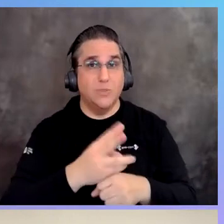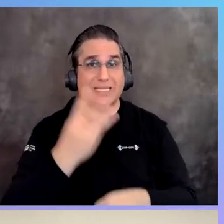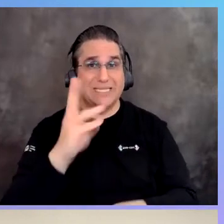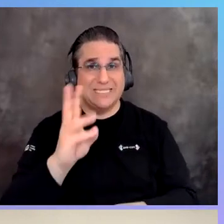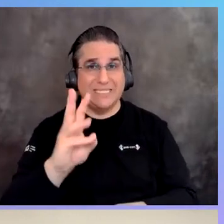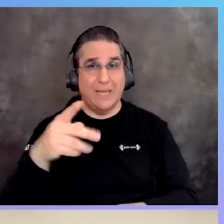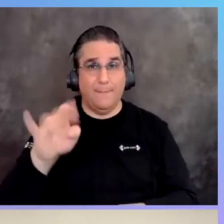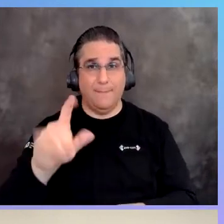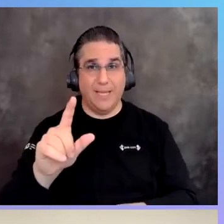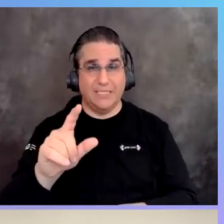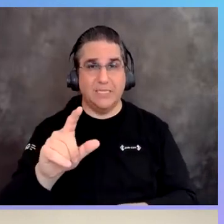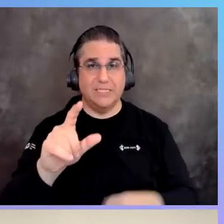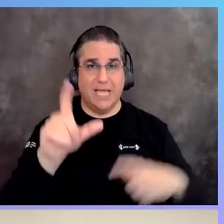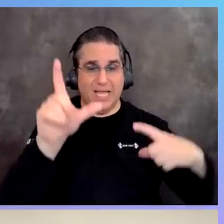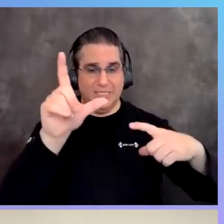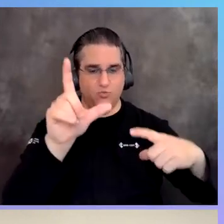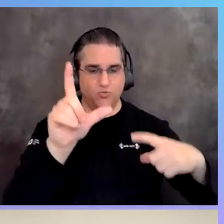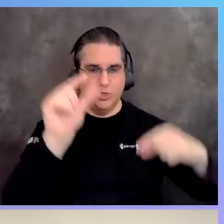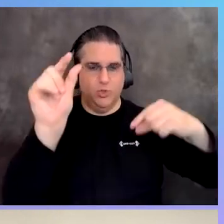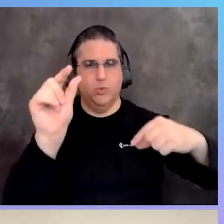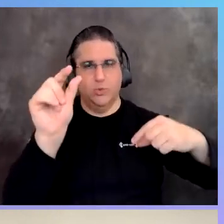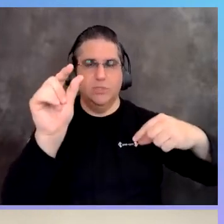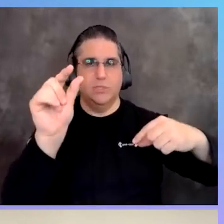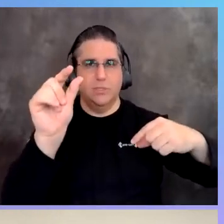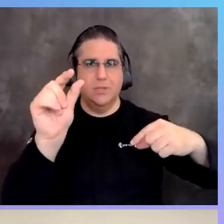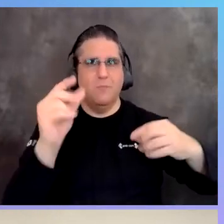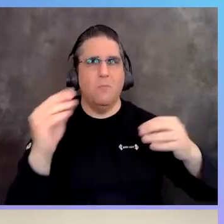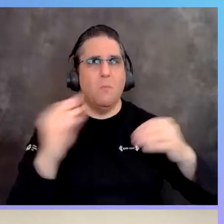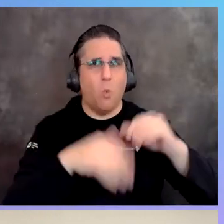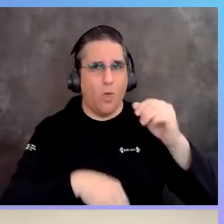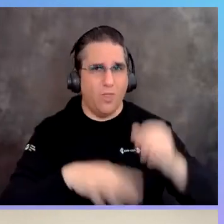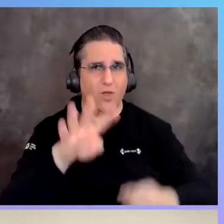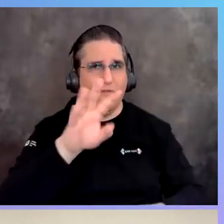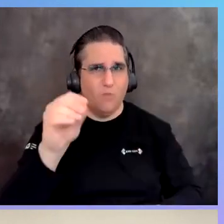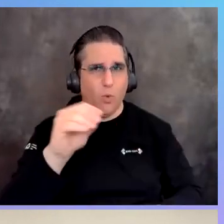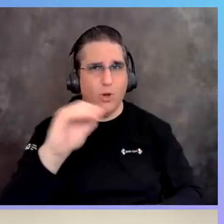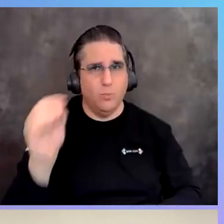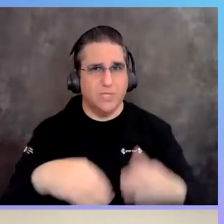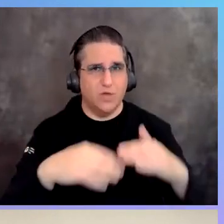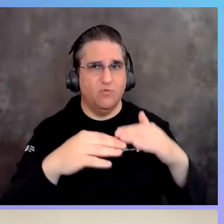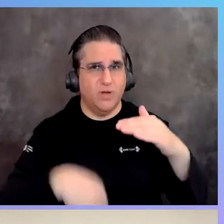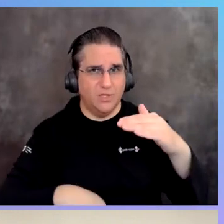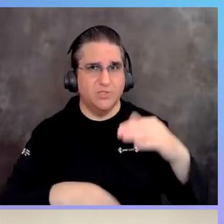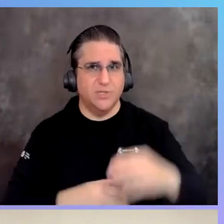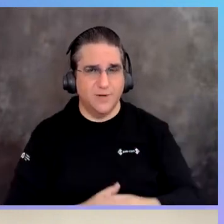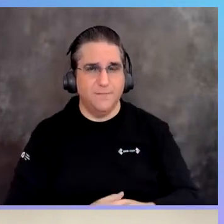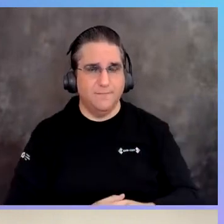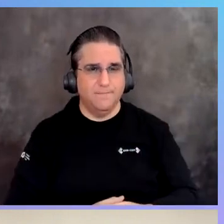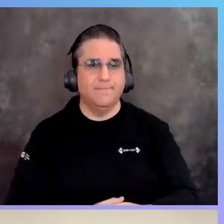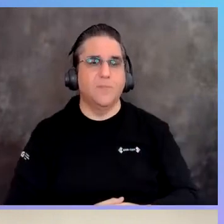is reduced by far more than 40%. The color combination options you have are going to drastically go